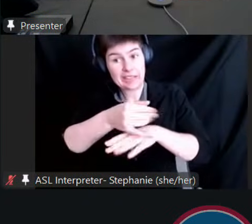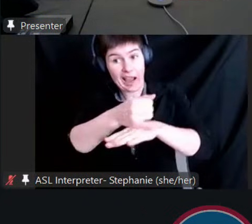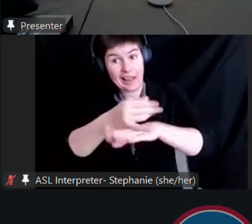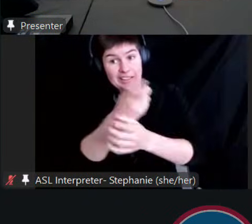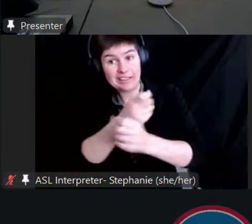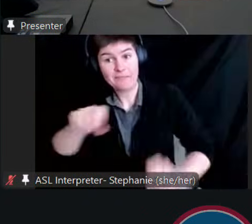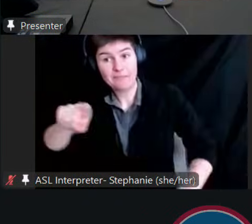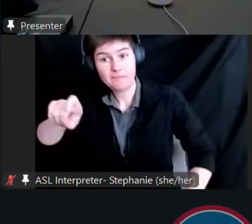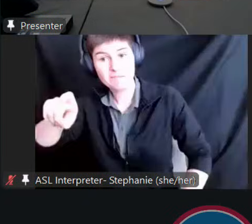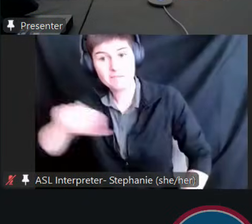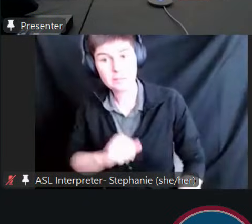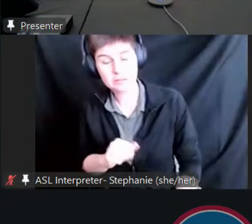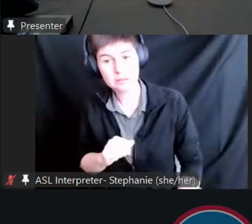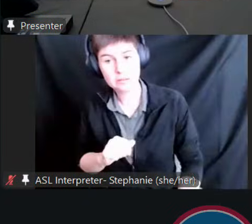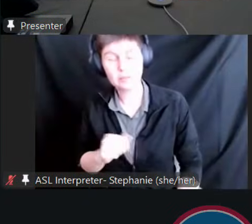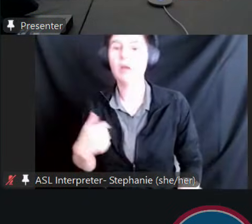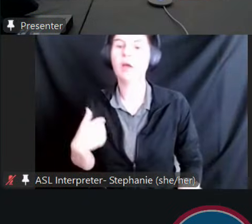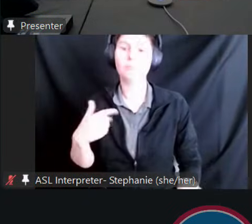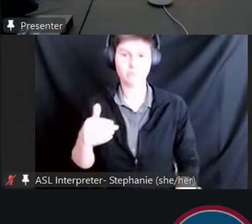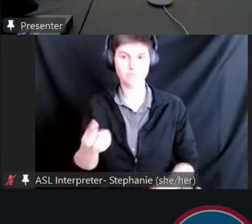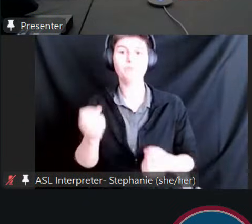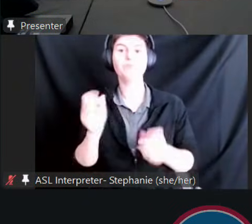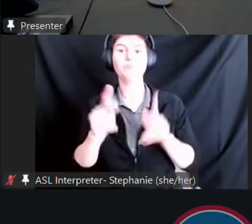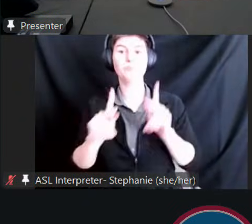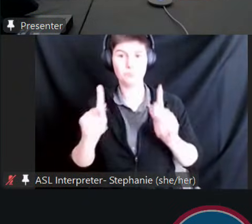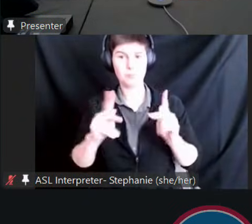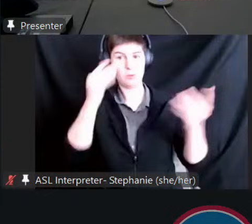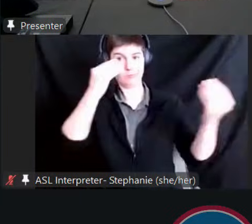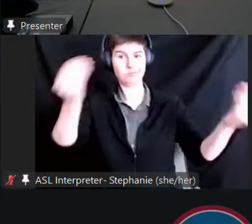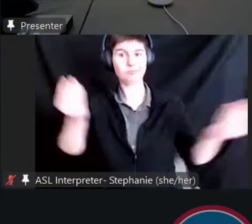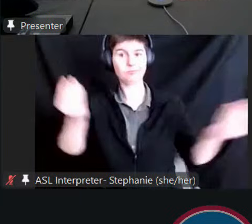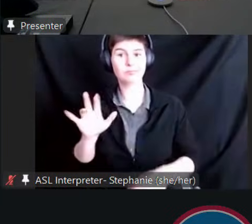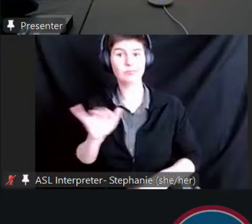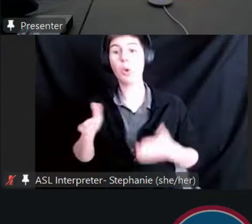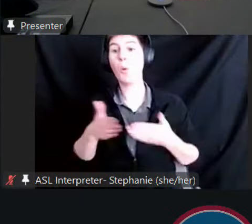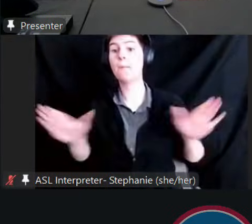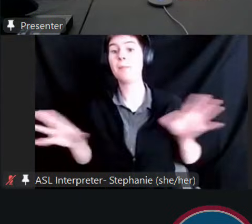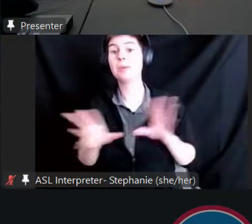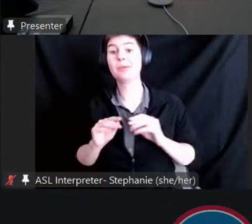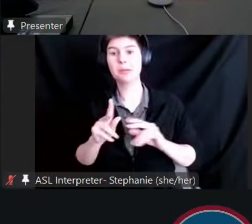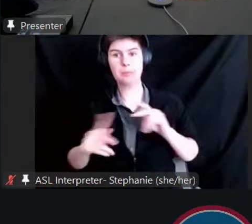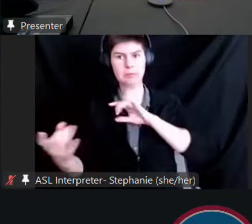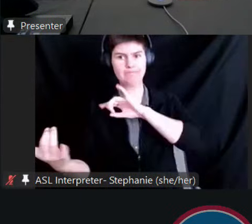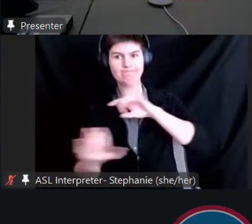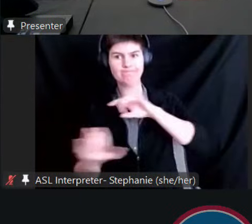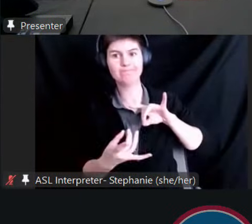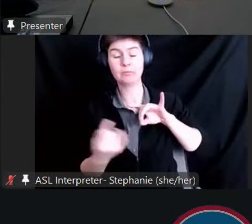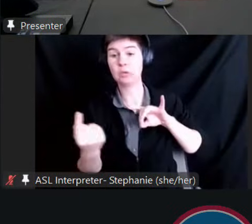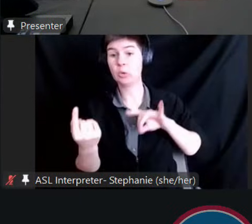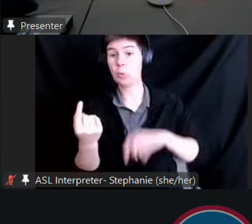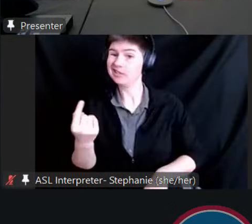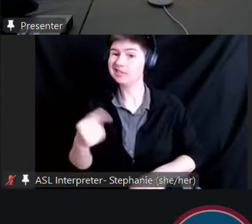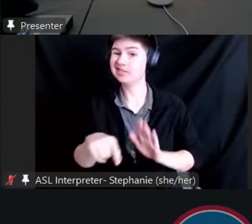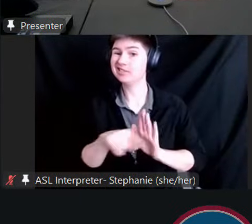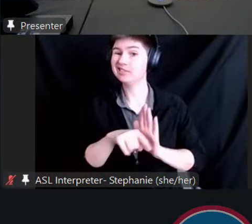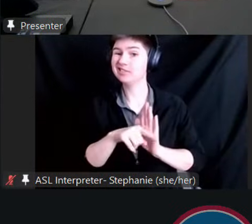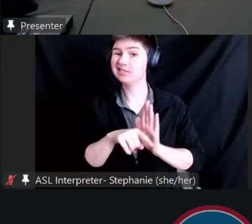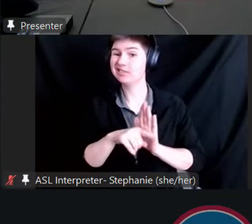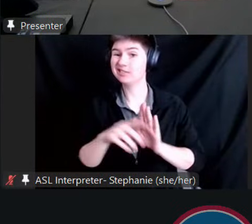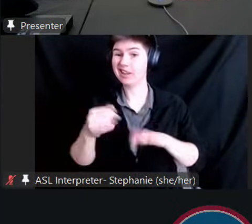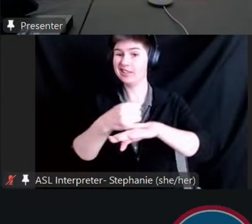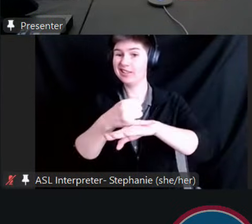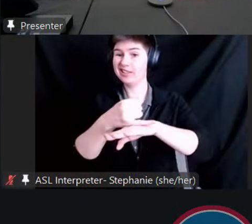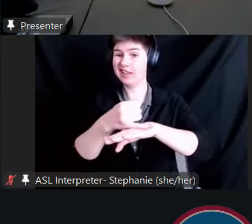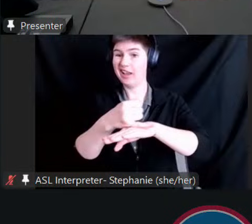we've actually been hearing at the public meetings we've been having around this as well about, one of the downsides of center running is,